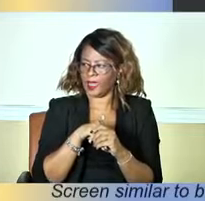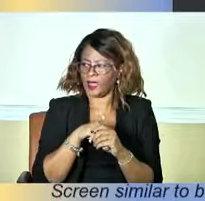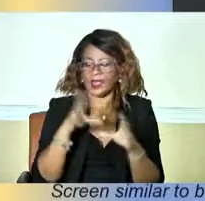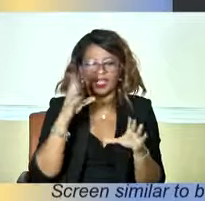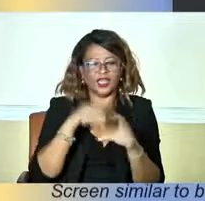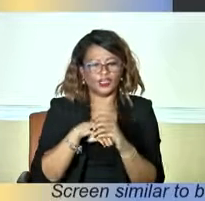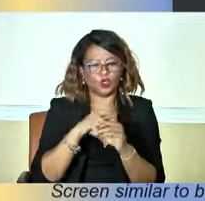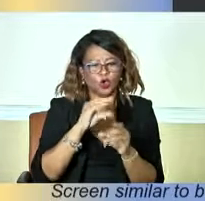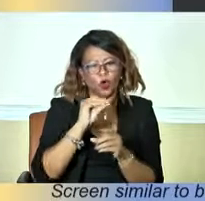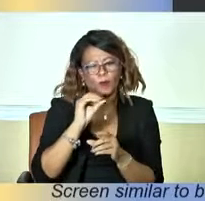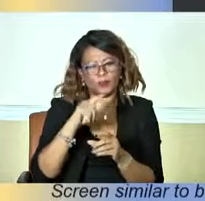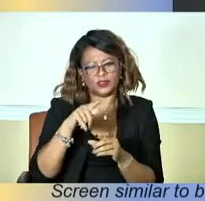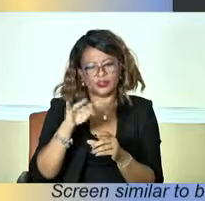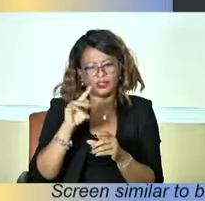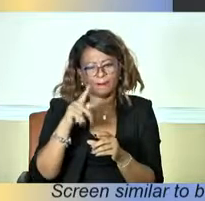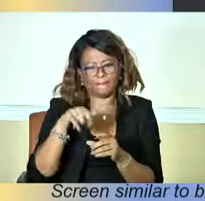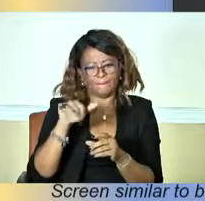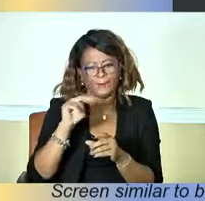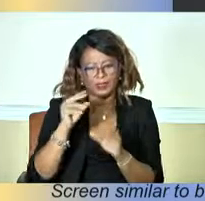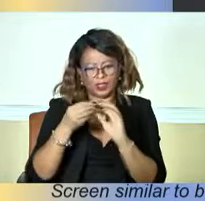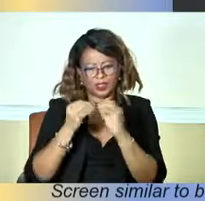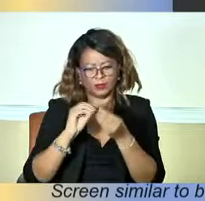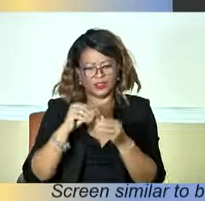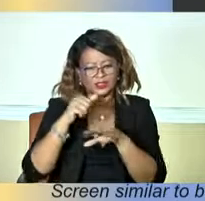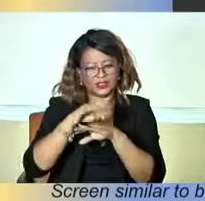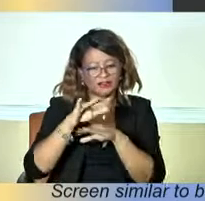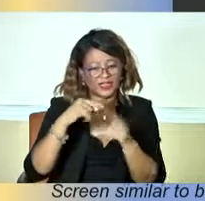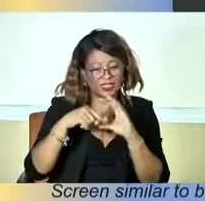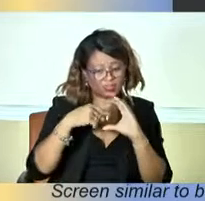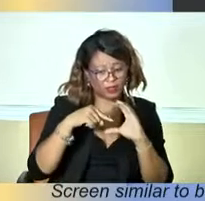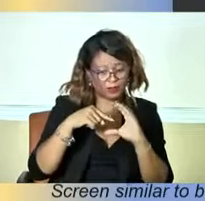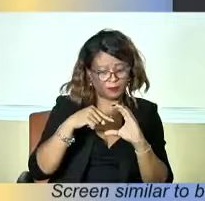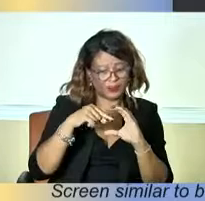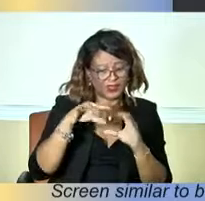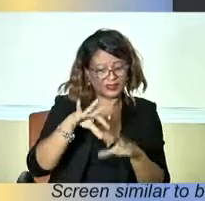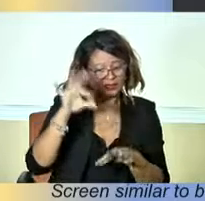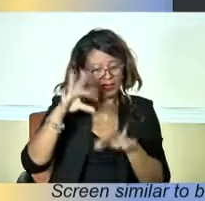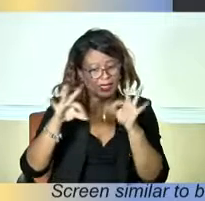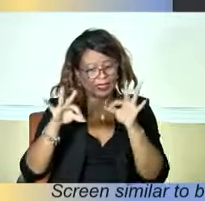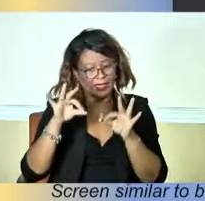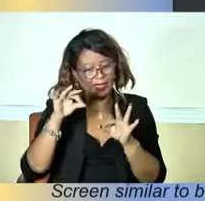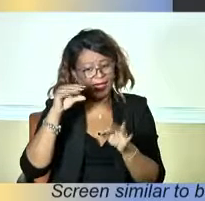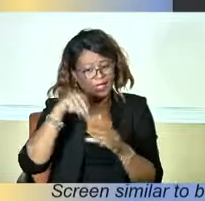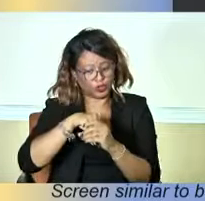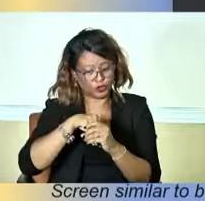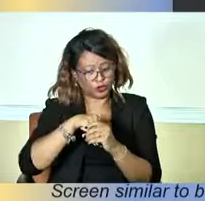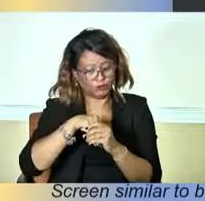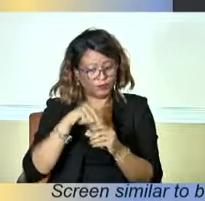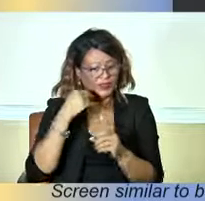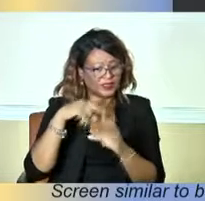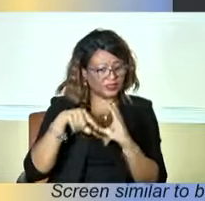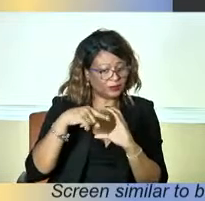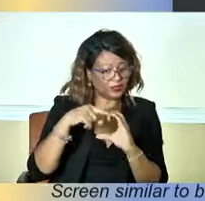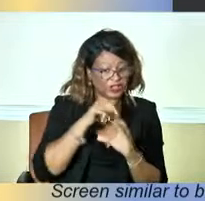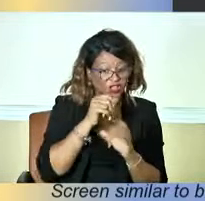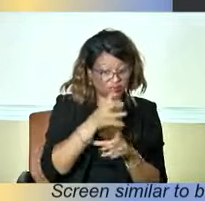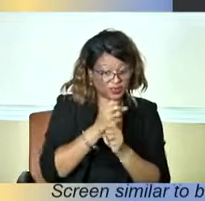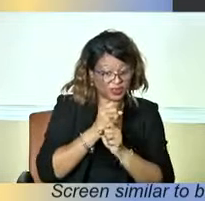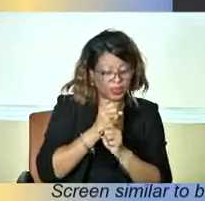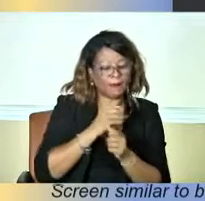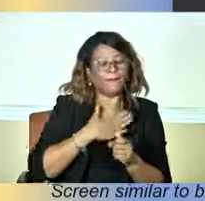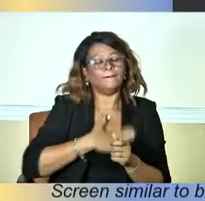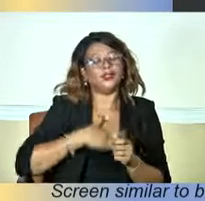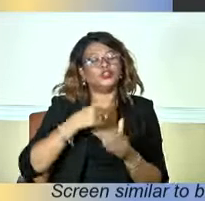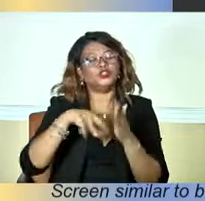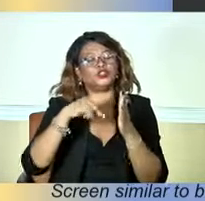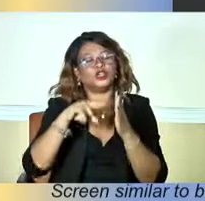Enter OPT PIN number sent via email and select Enter. If email not received, please